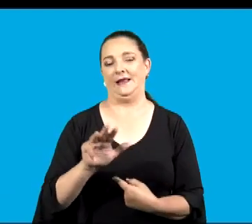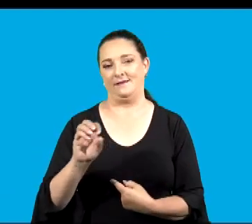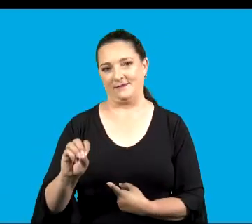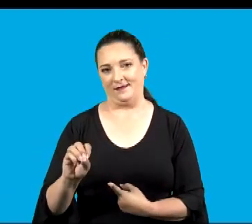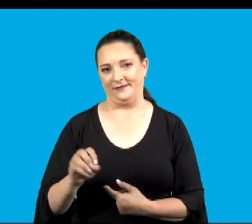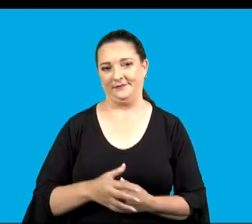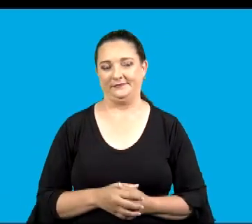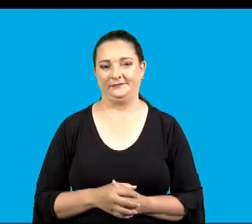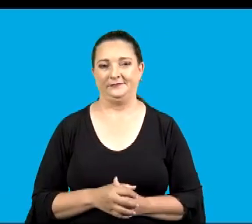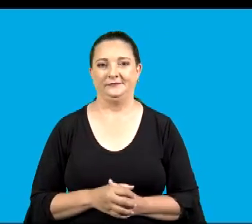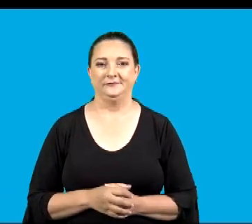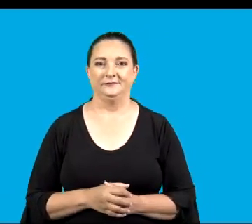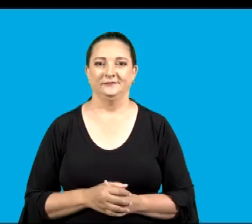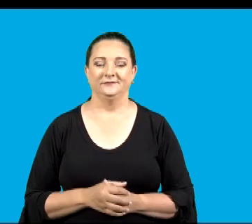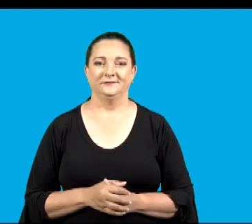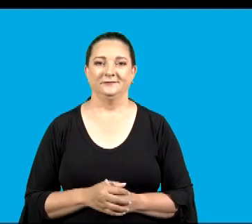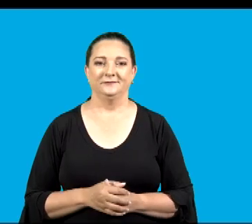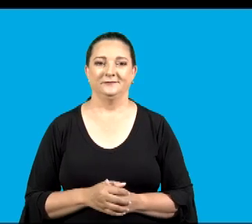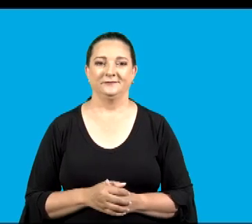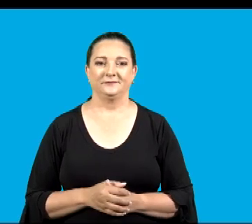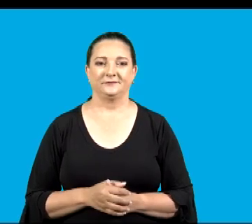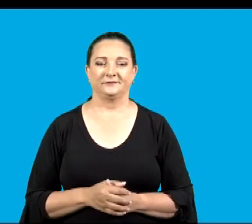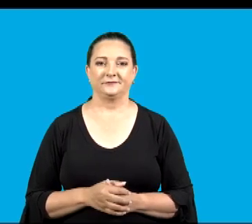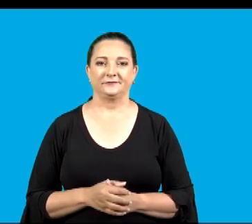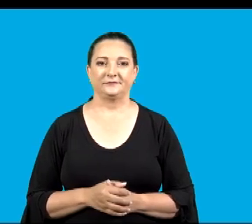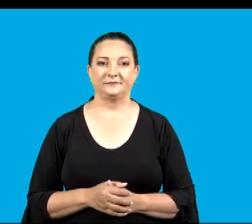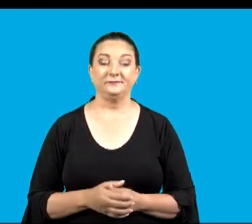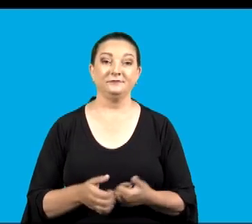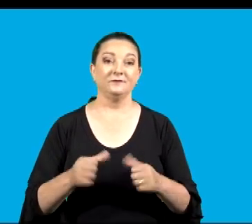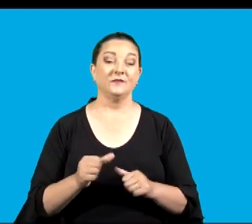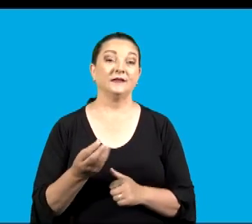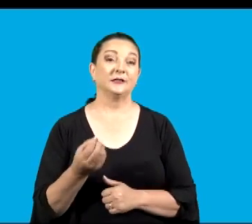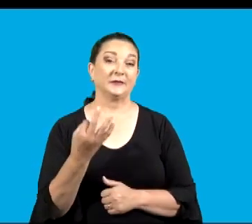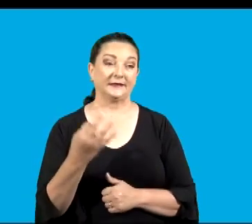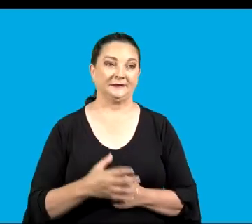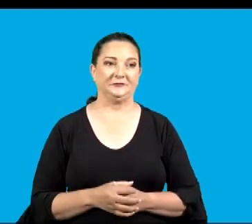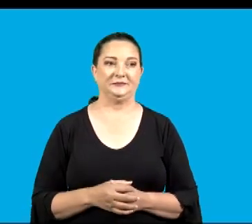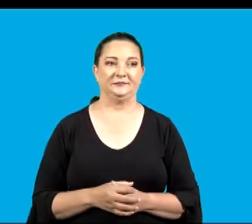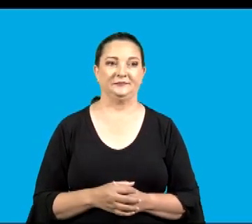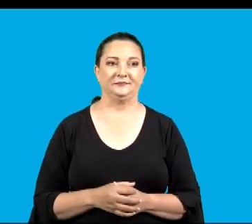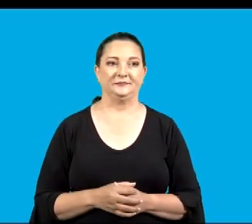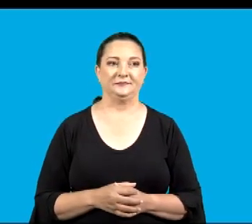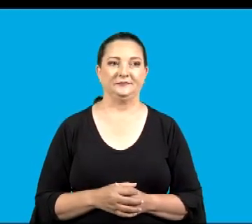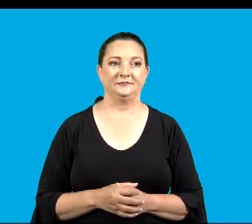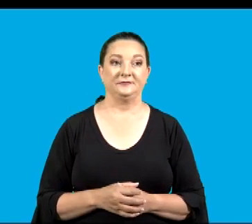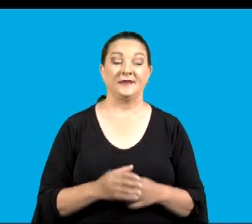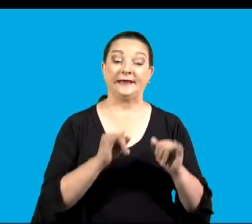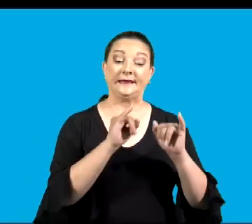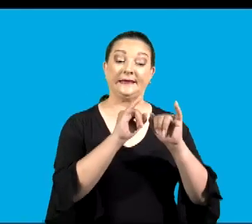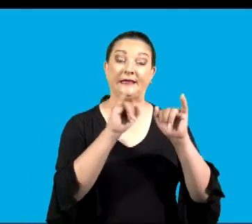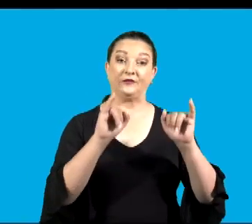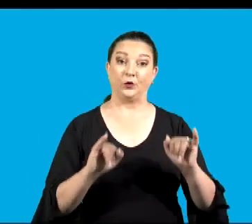990 plus 990. Okay. Number 3, It reads,